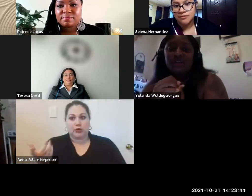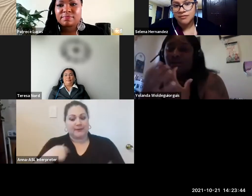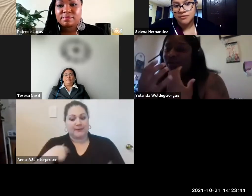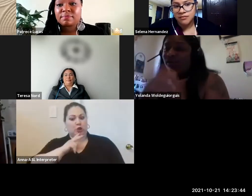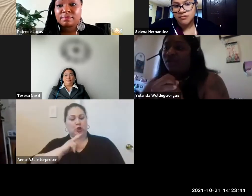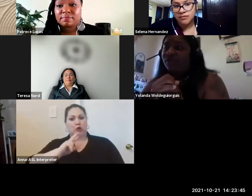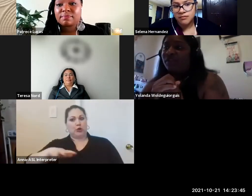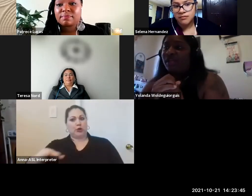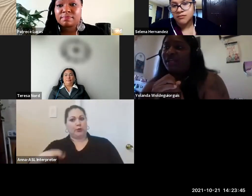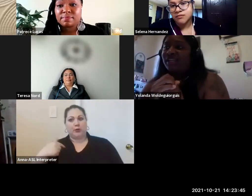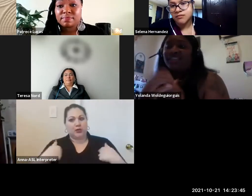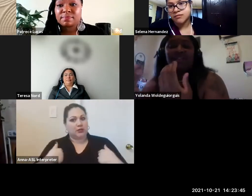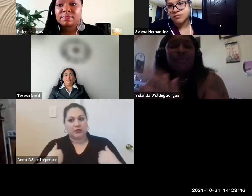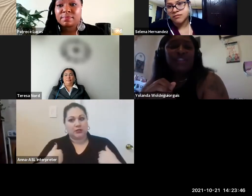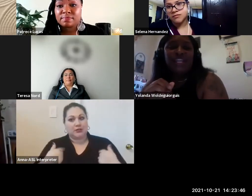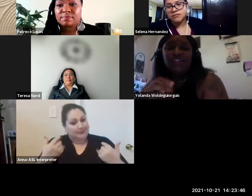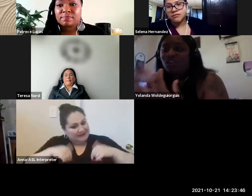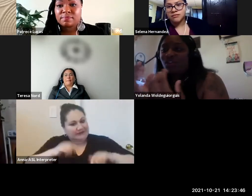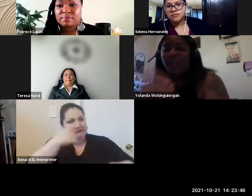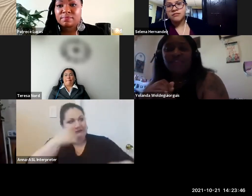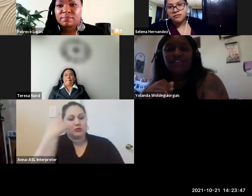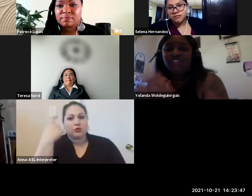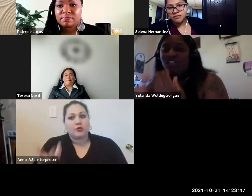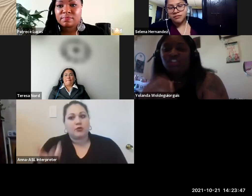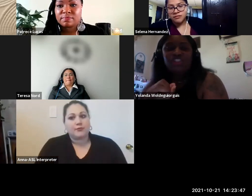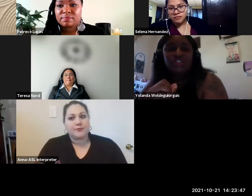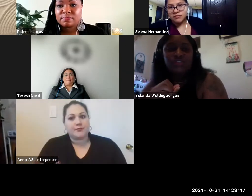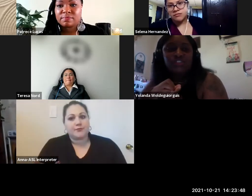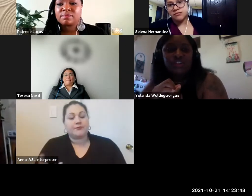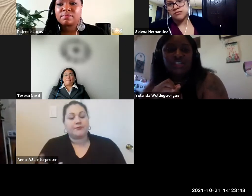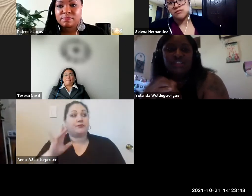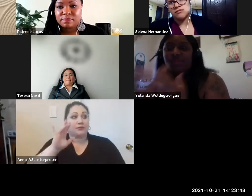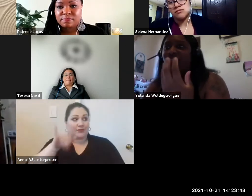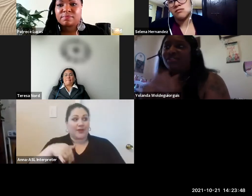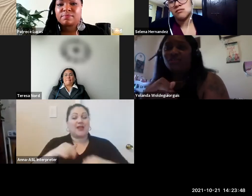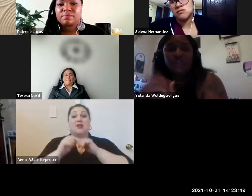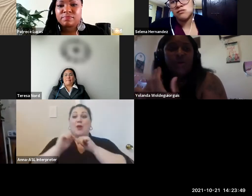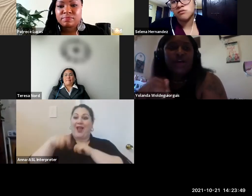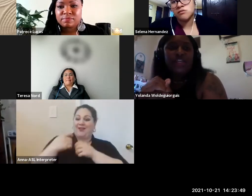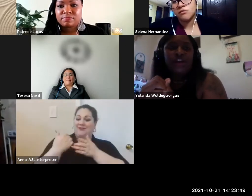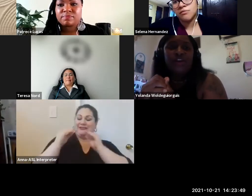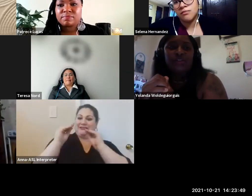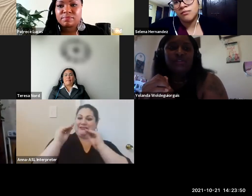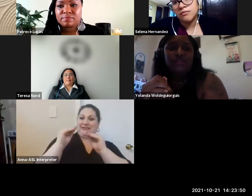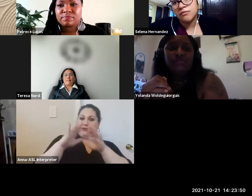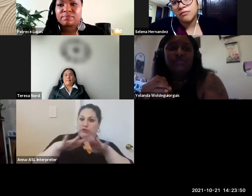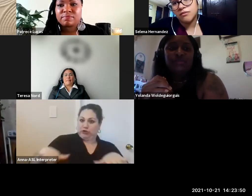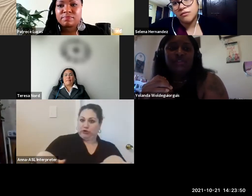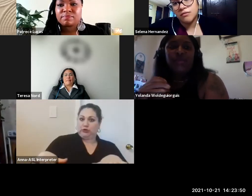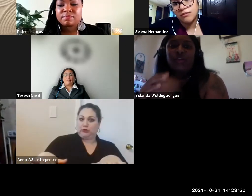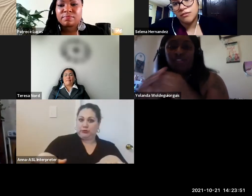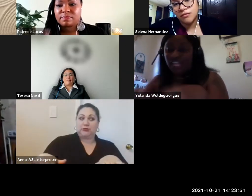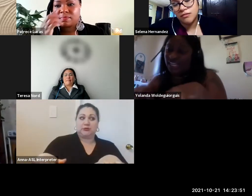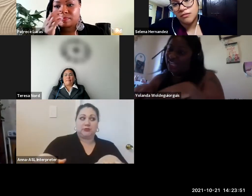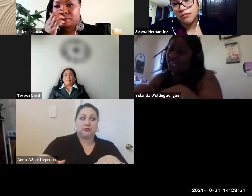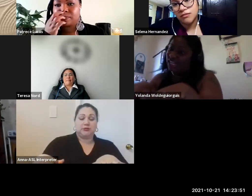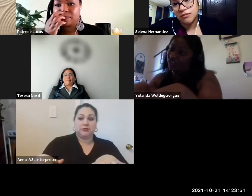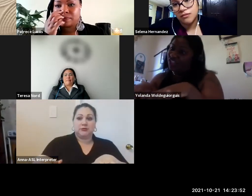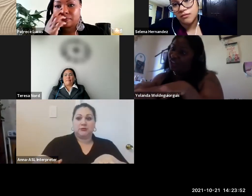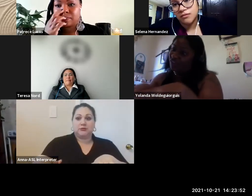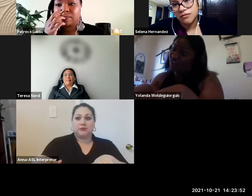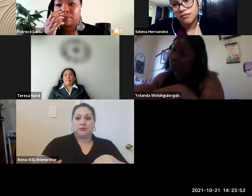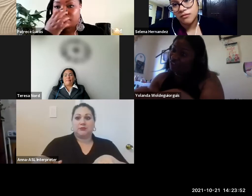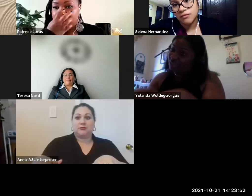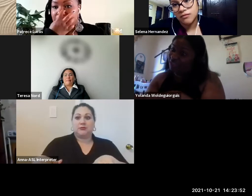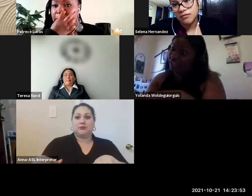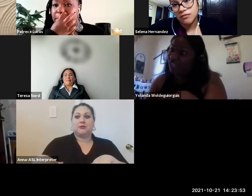scarred. It's to the point that, you have to teach your children certain things because we know how they are. They want to get in the nitty